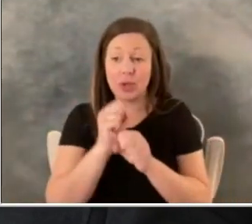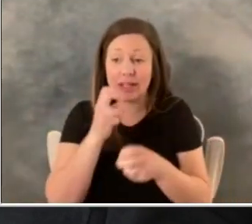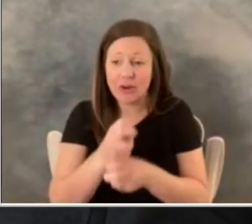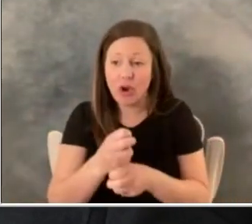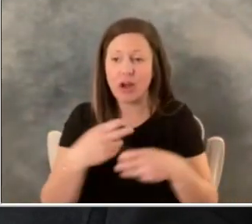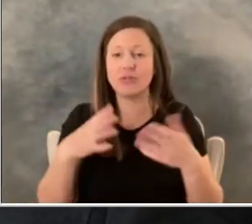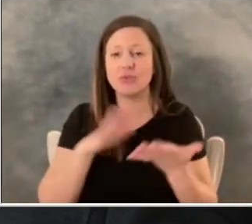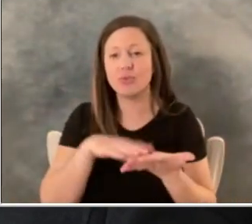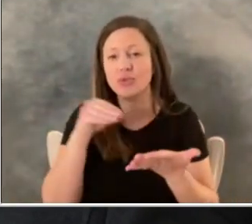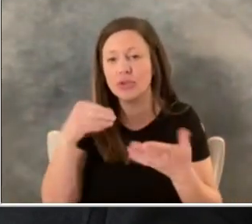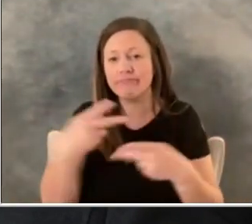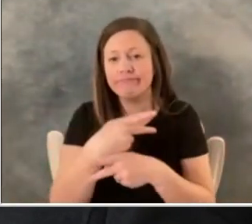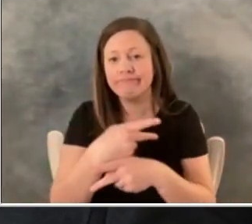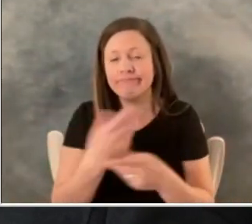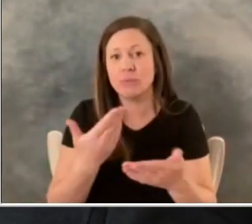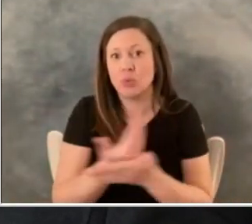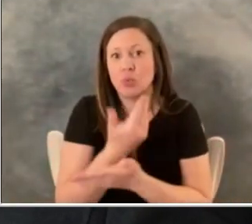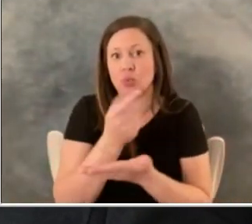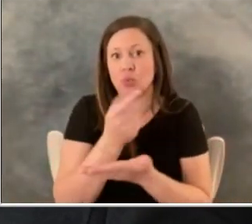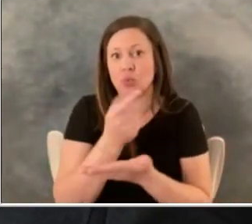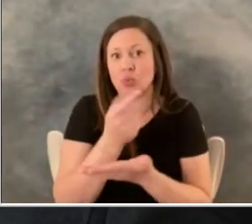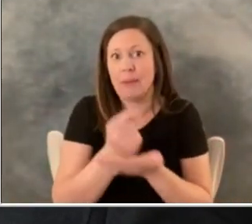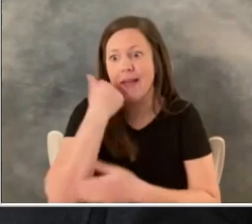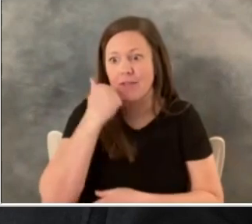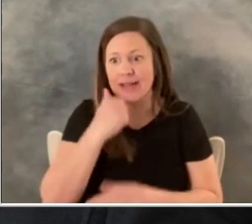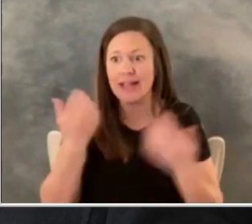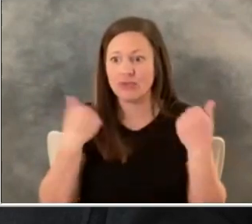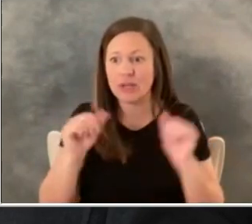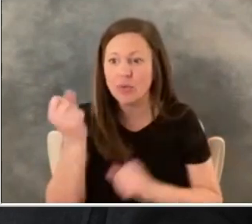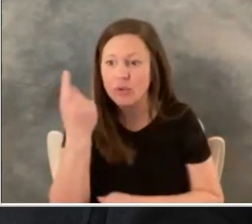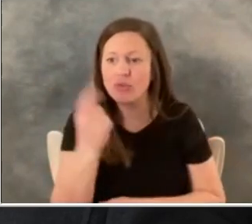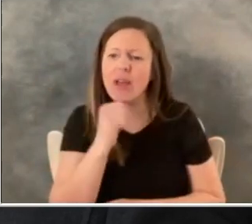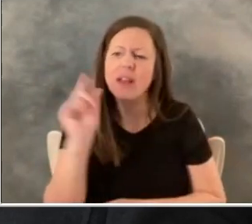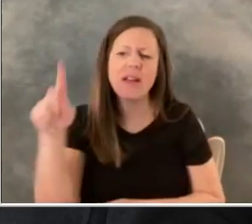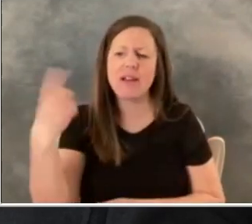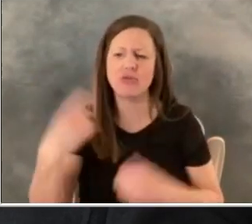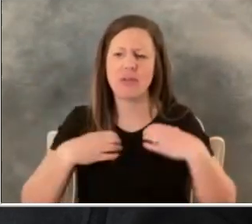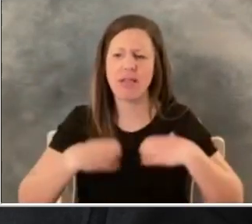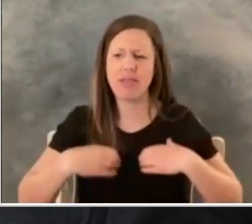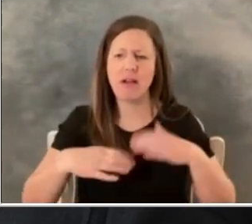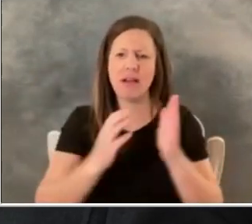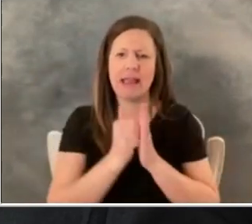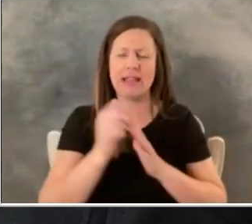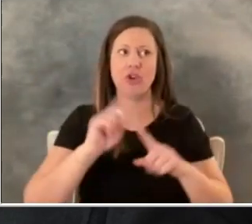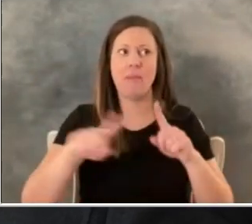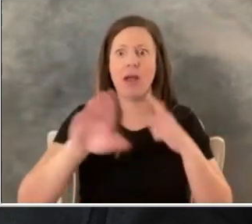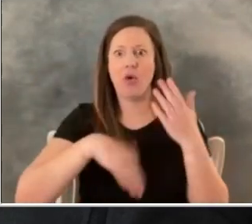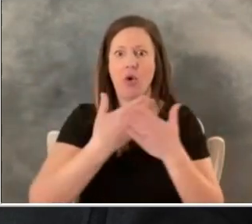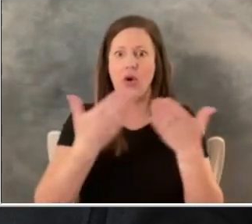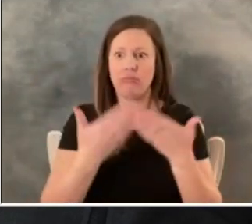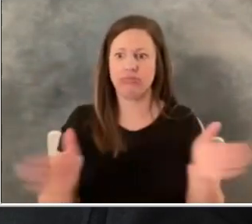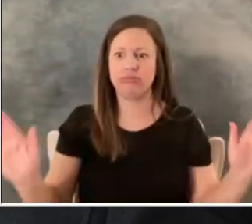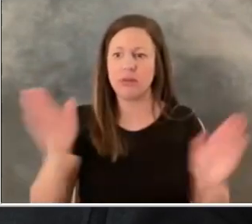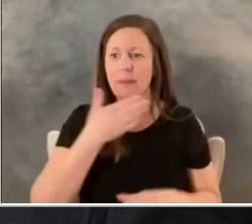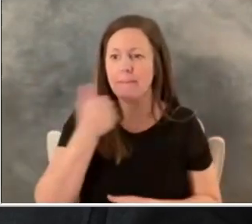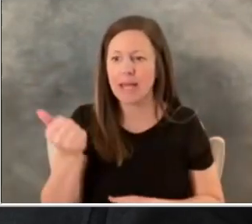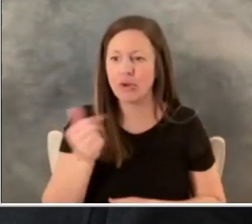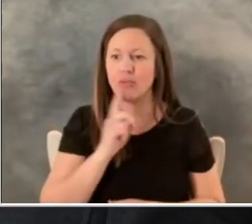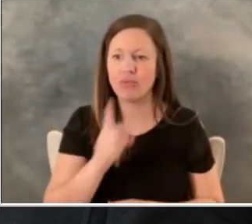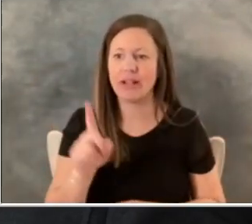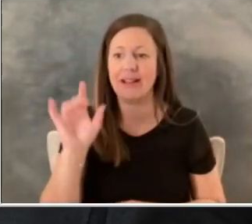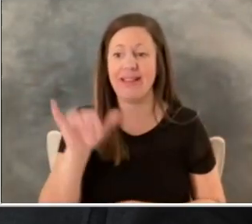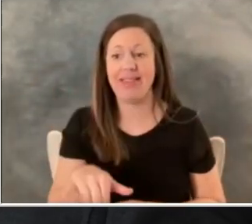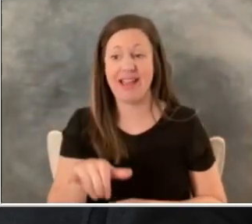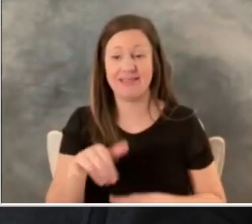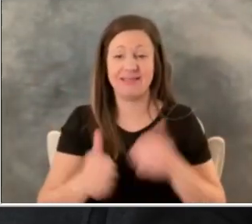treatments every day, trying to understand not just lung cancer, but all forms of cancer better. And I think that's where we have the most hope,